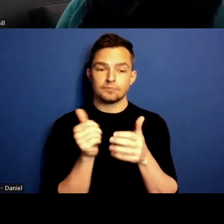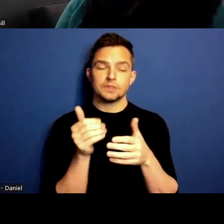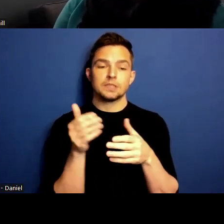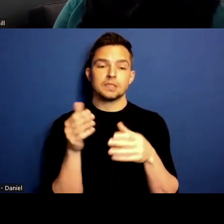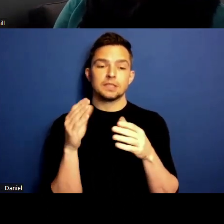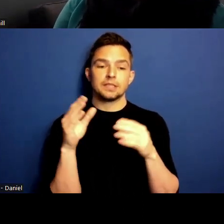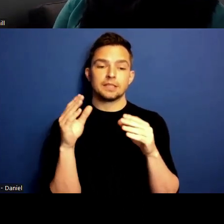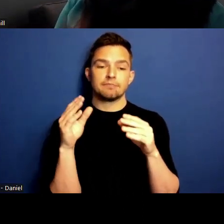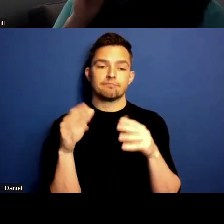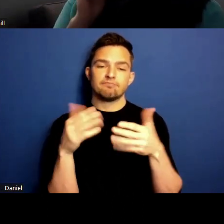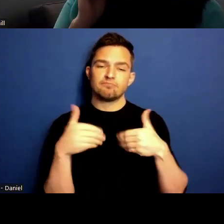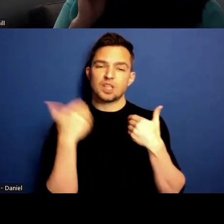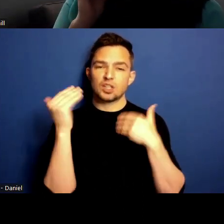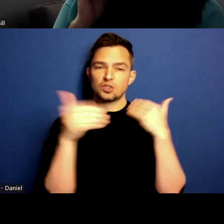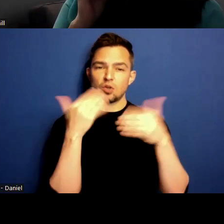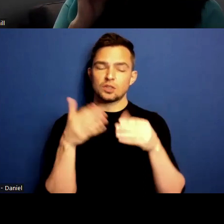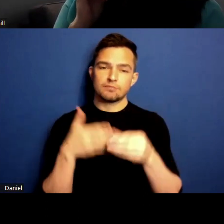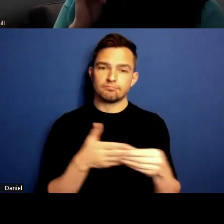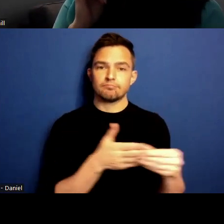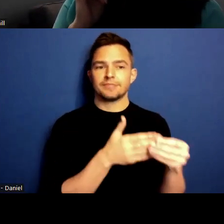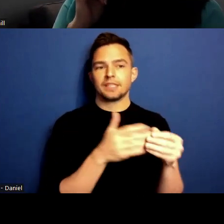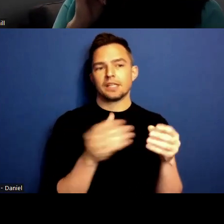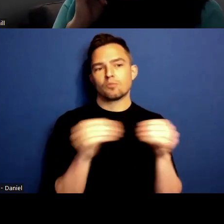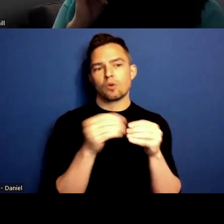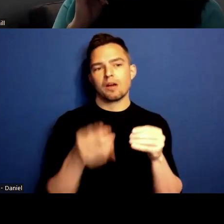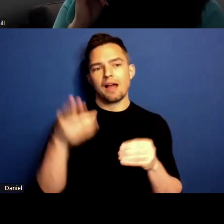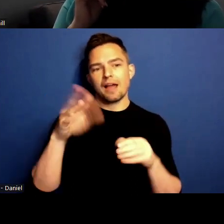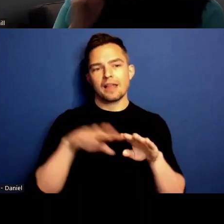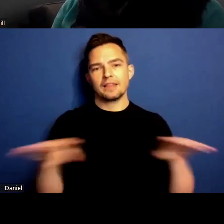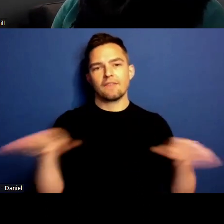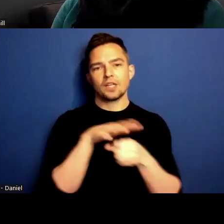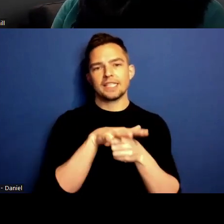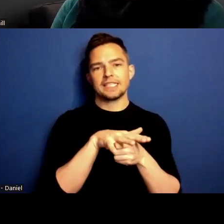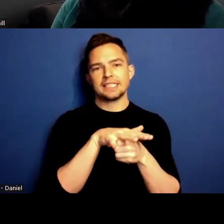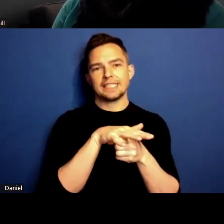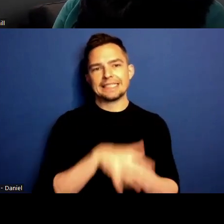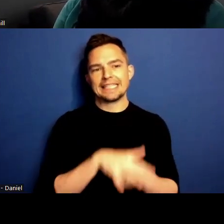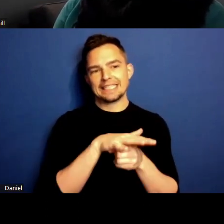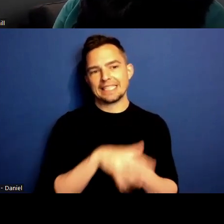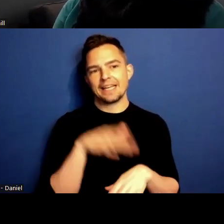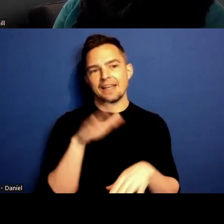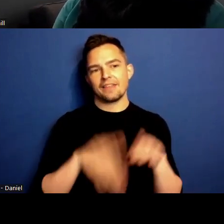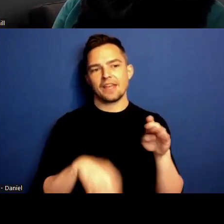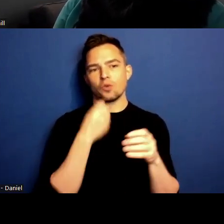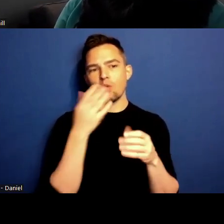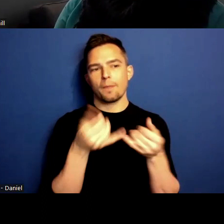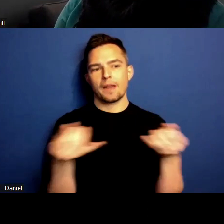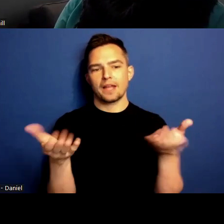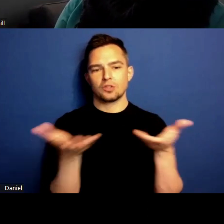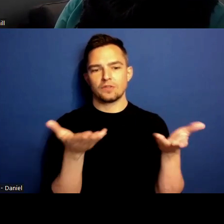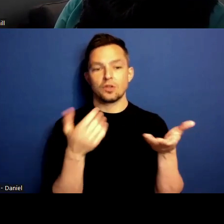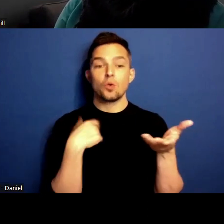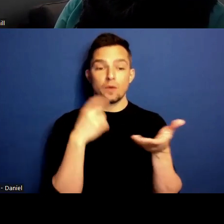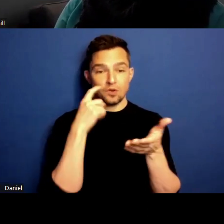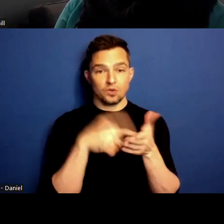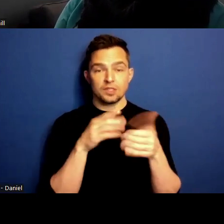Can Relate tend to be of higher level of intensity than our warmline service. Now, overall, we've really seen the level of